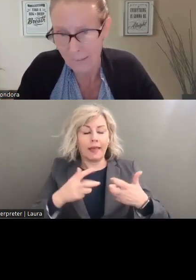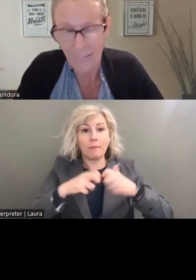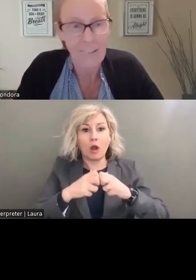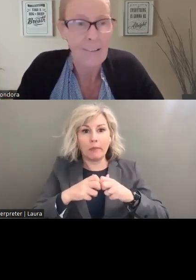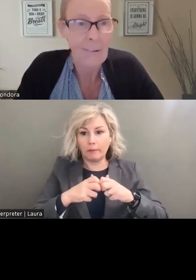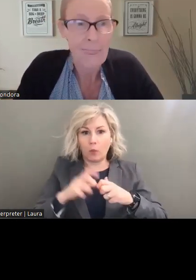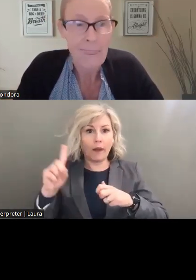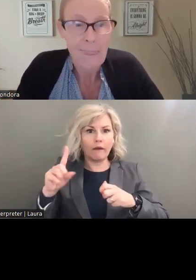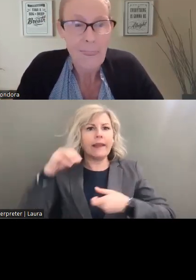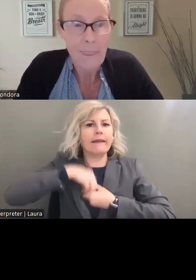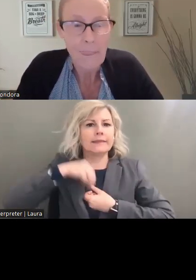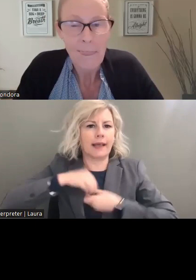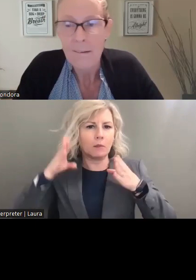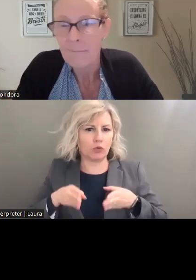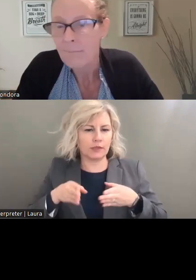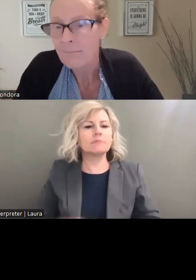individual.